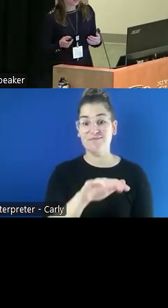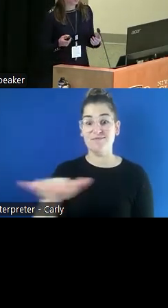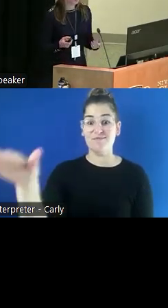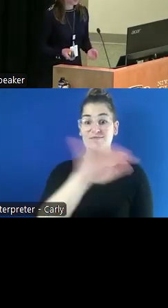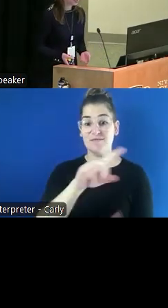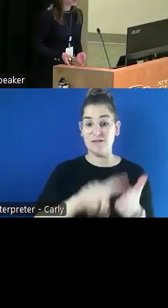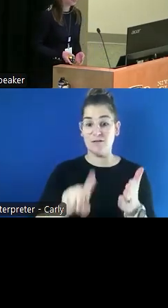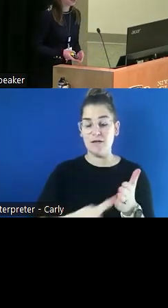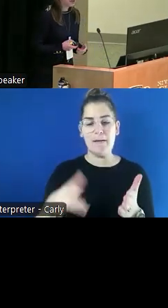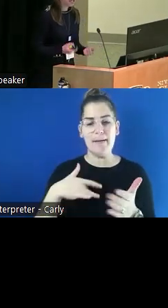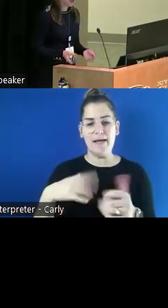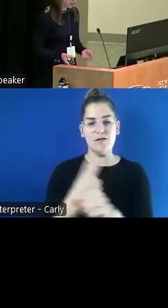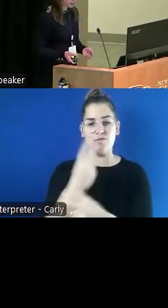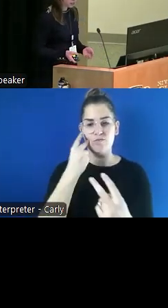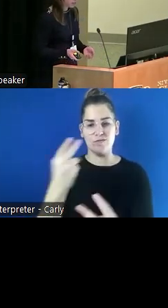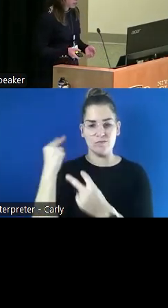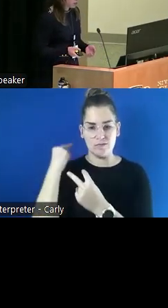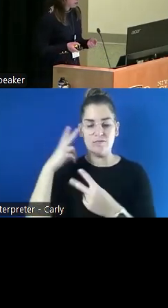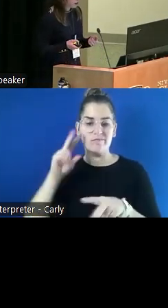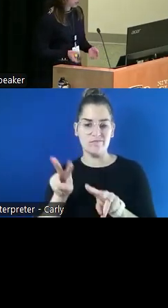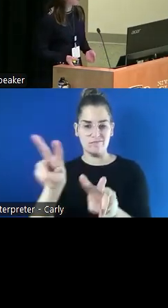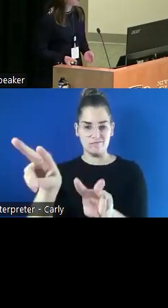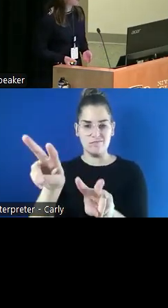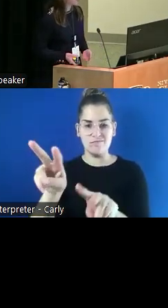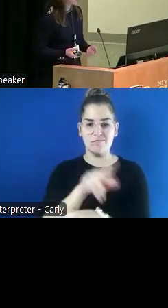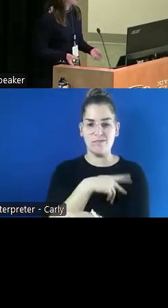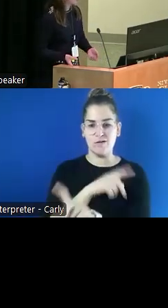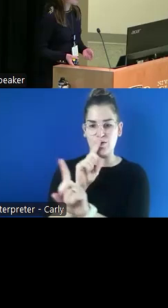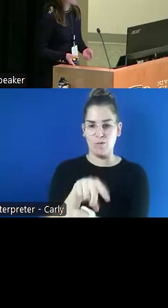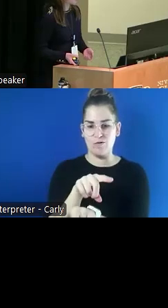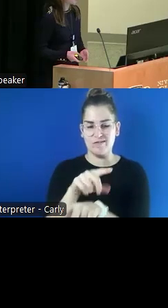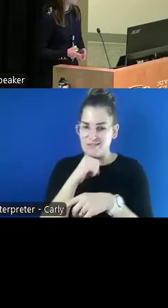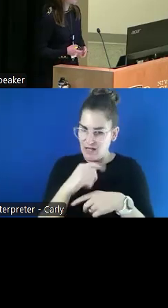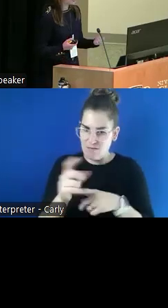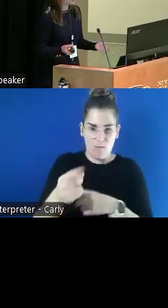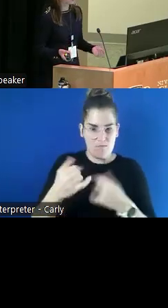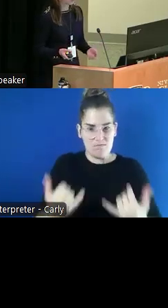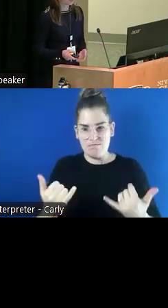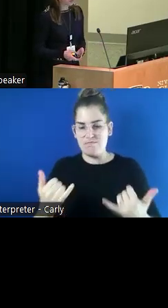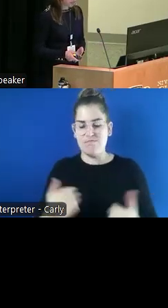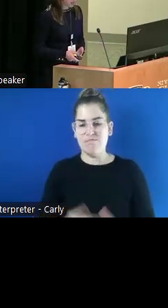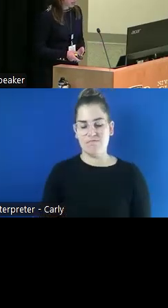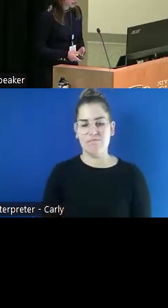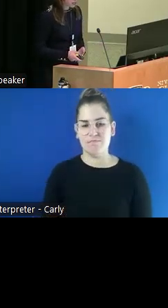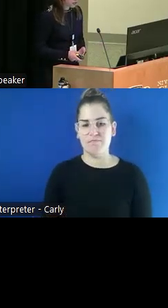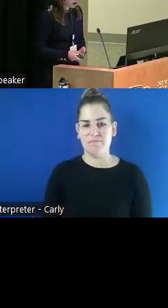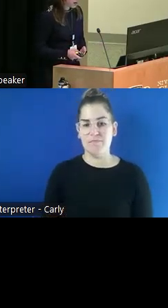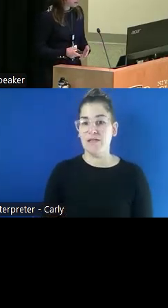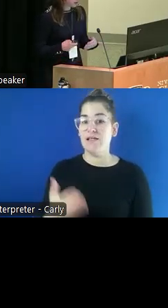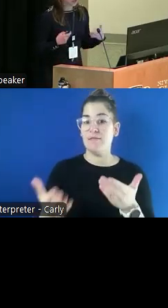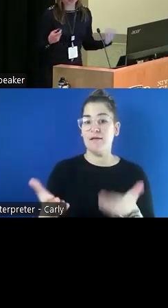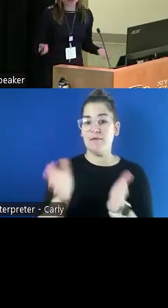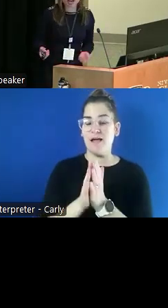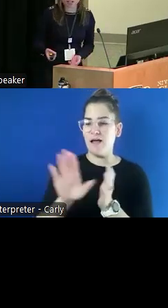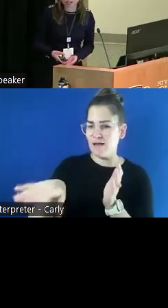on retrospective and prospective patient reports of experiences. They might be asked to describe